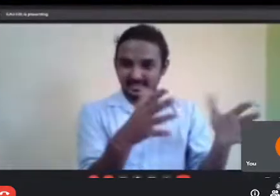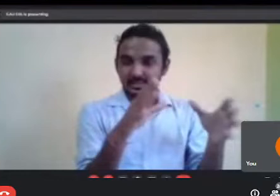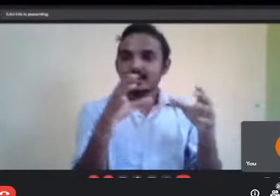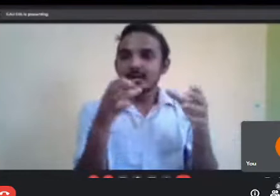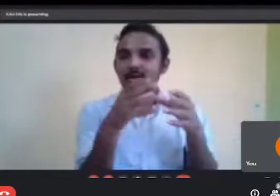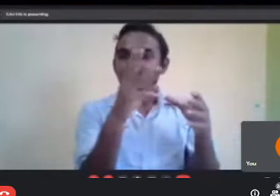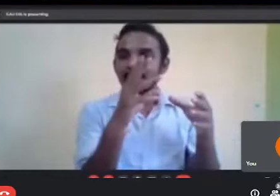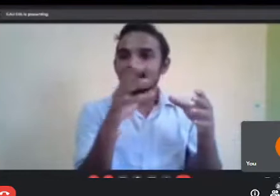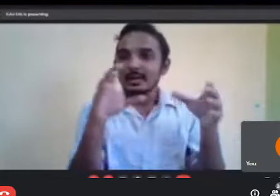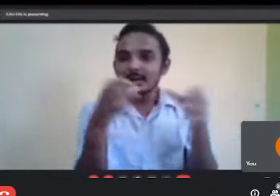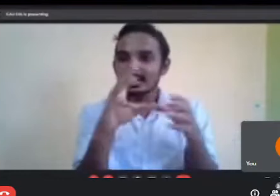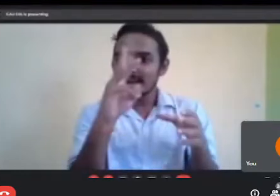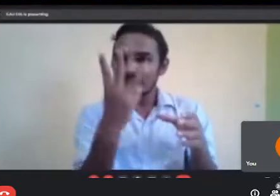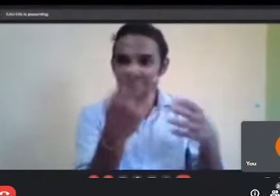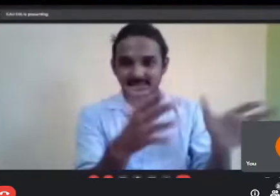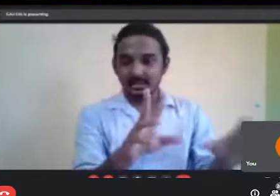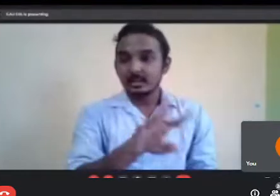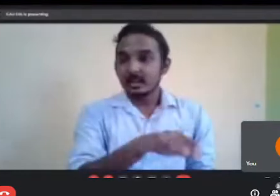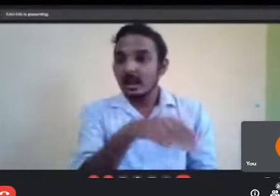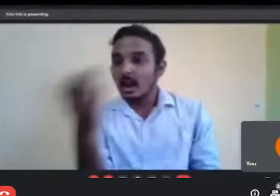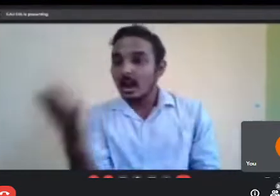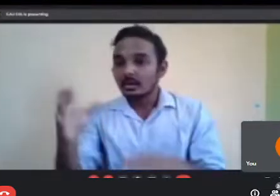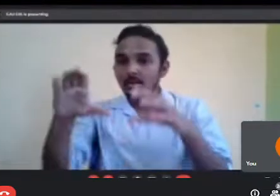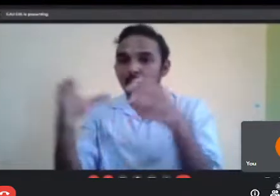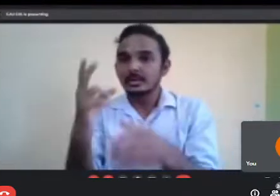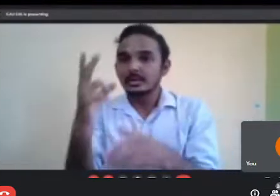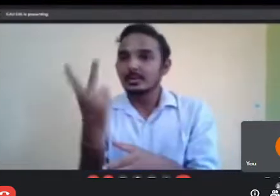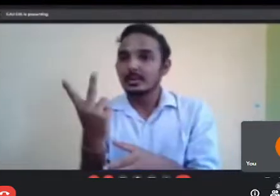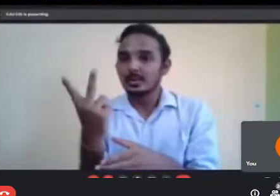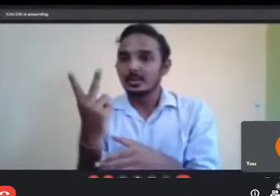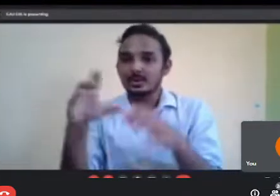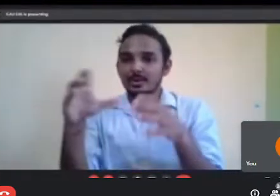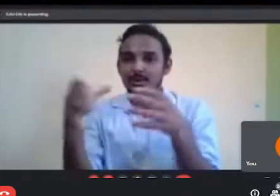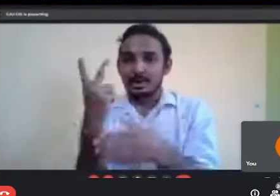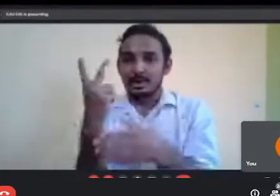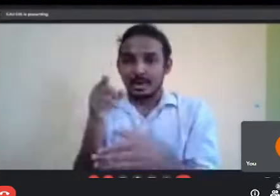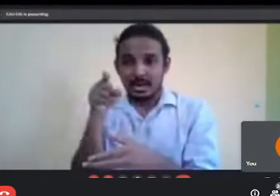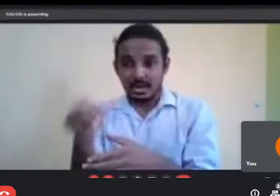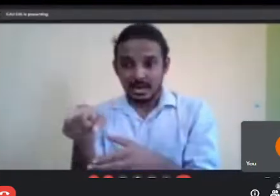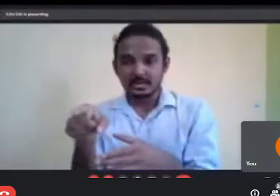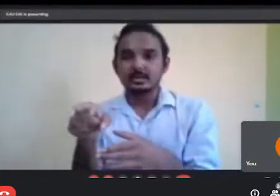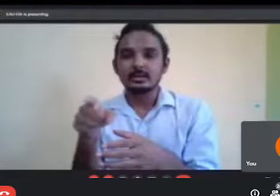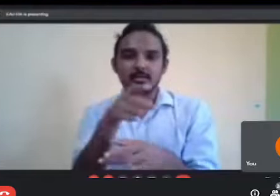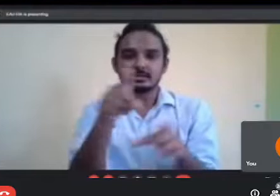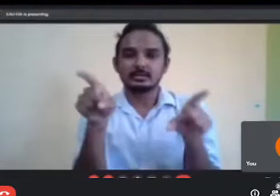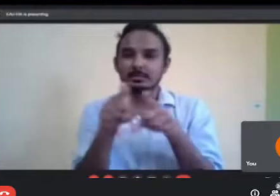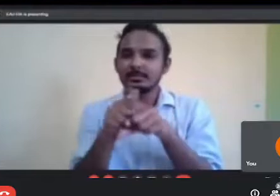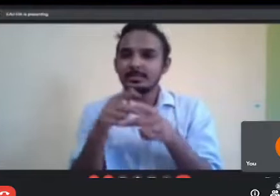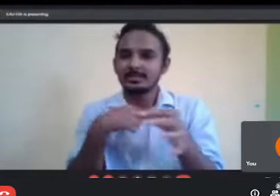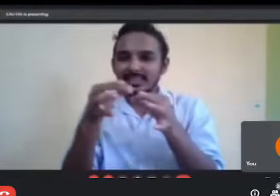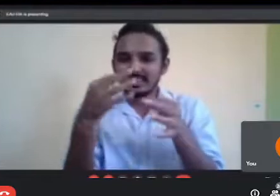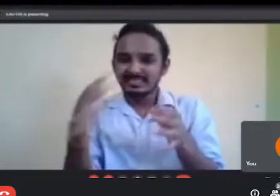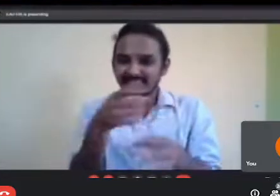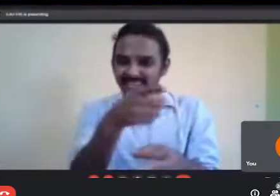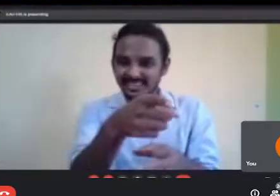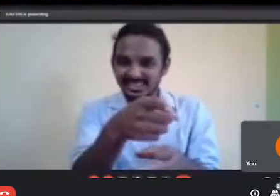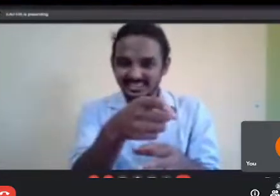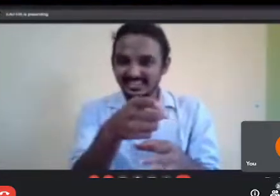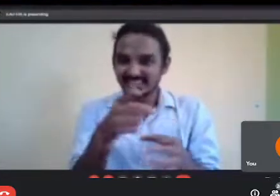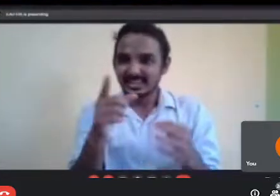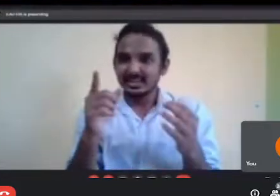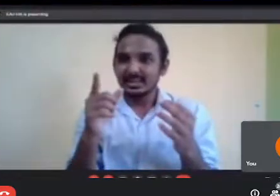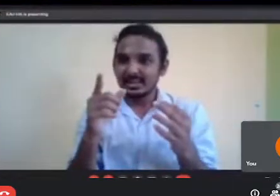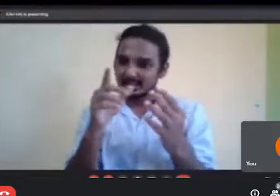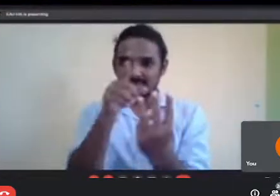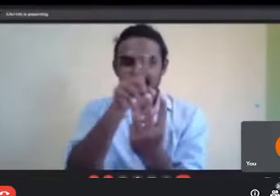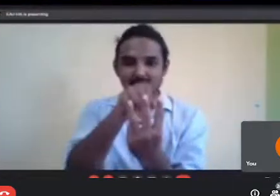So after 2016, the 3 batches, we had the 2018 cohort, which had only 2 classes. And we used the same